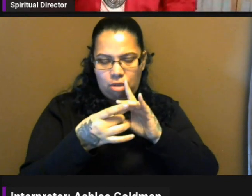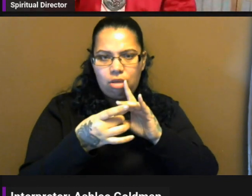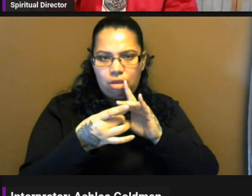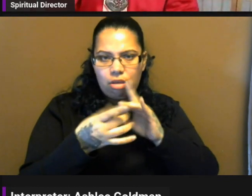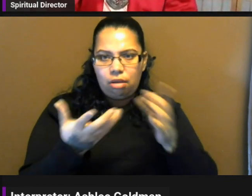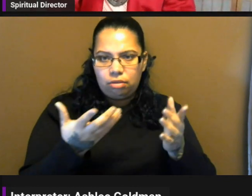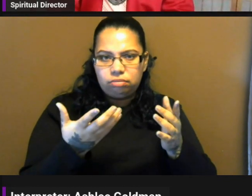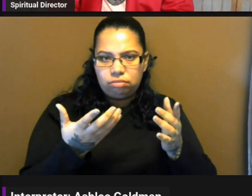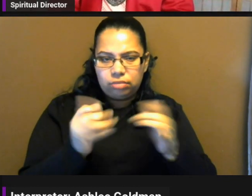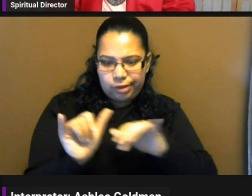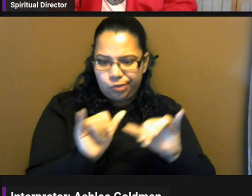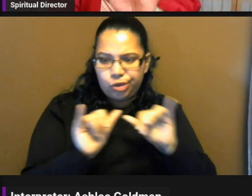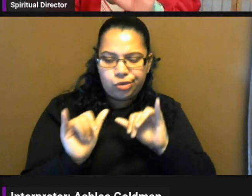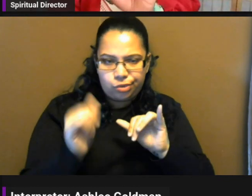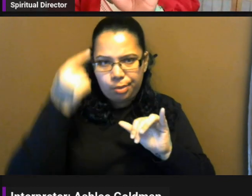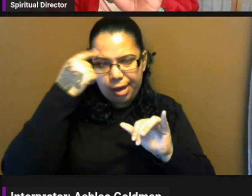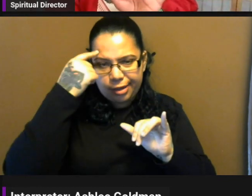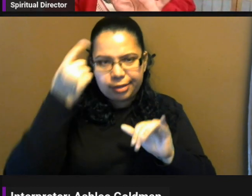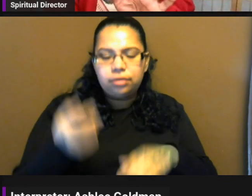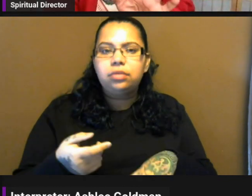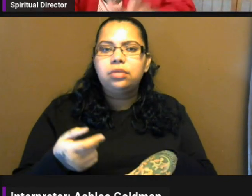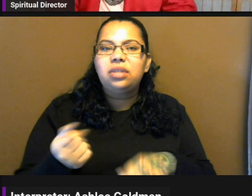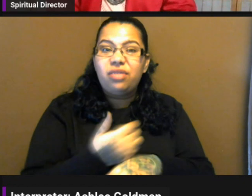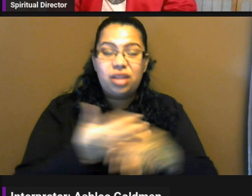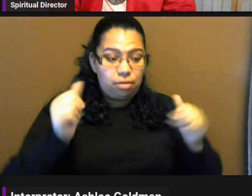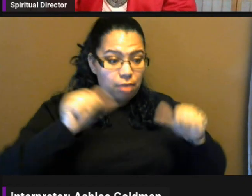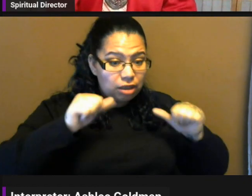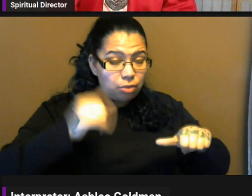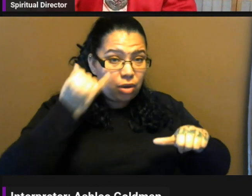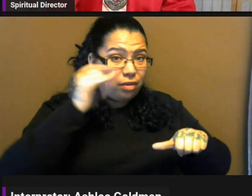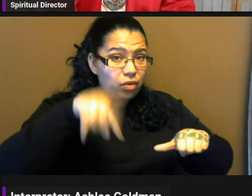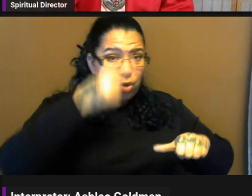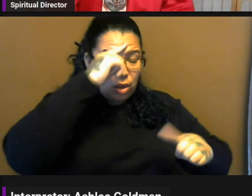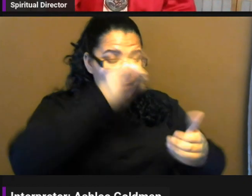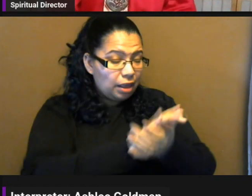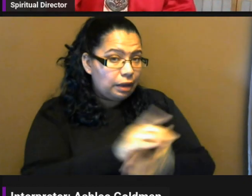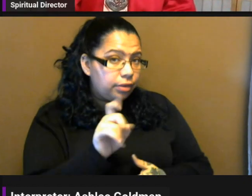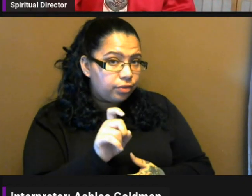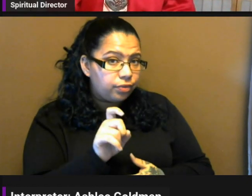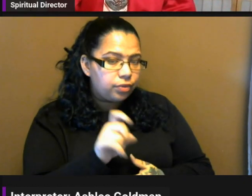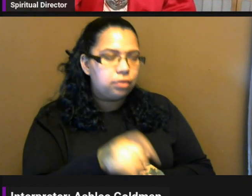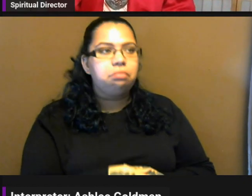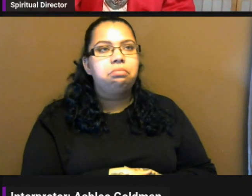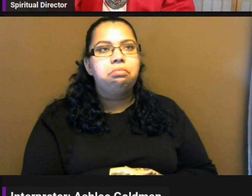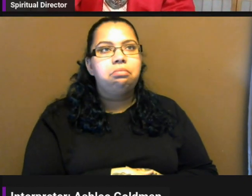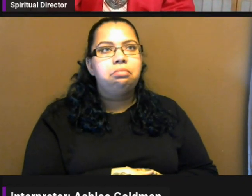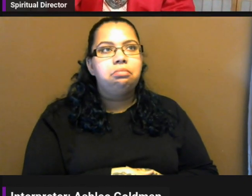Are all things possible if we simply believe? What am I invited to